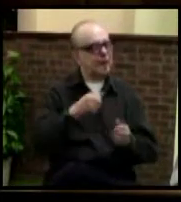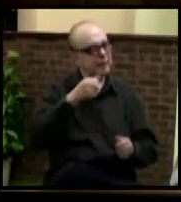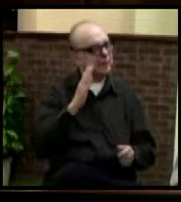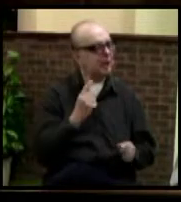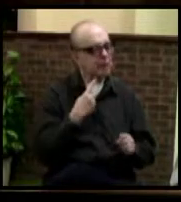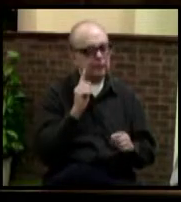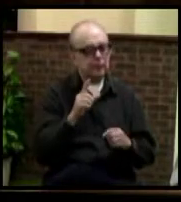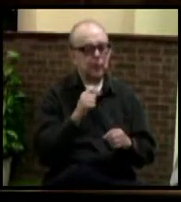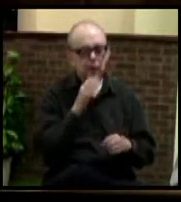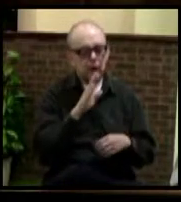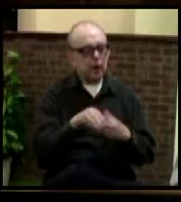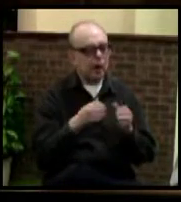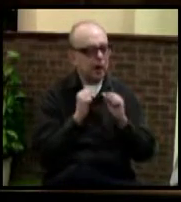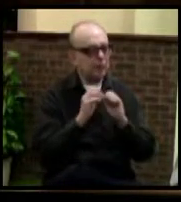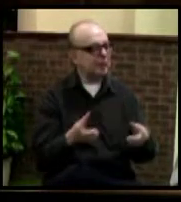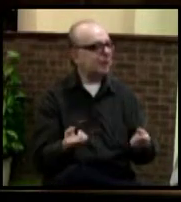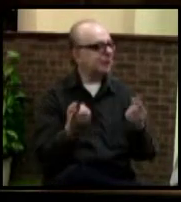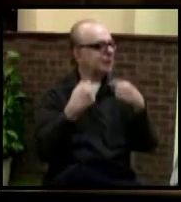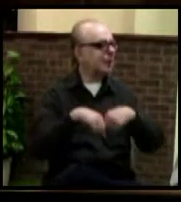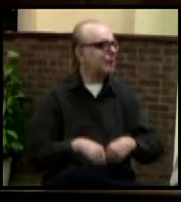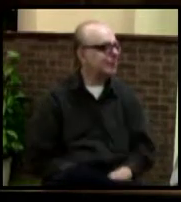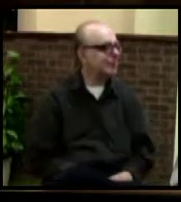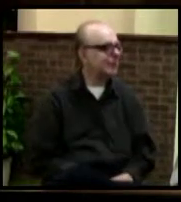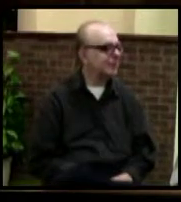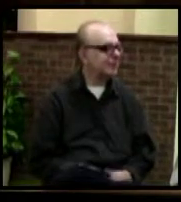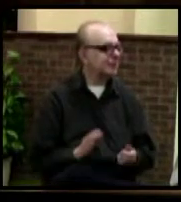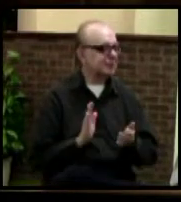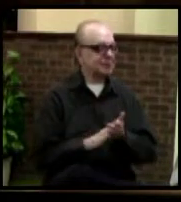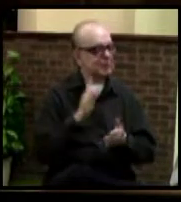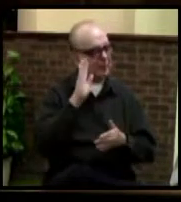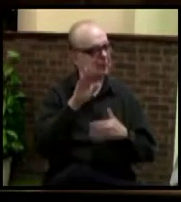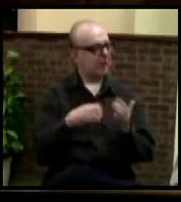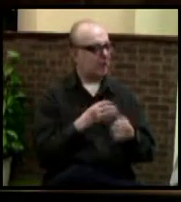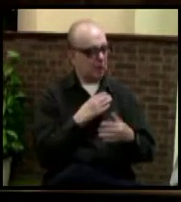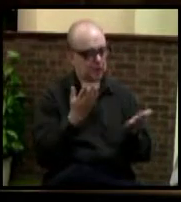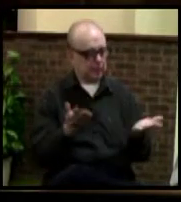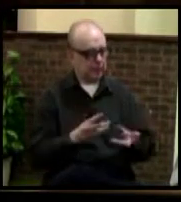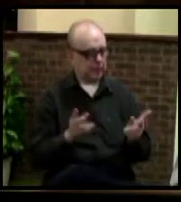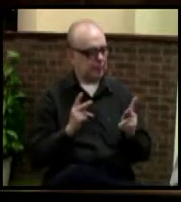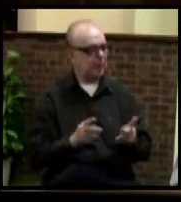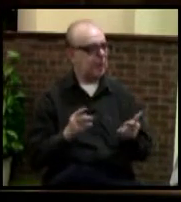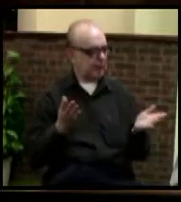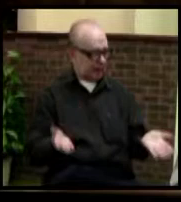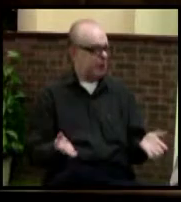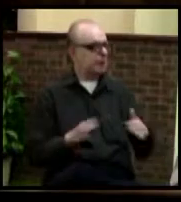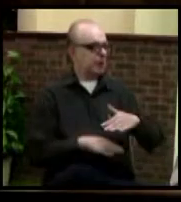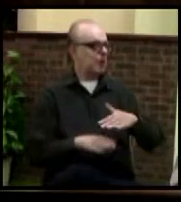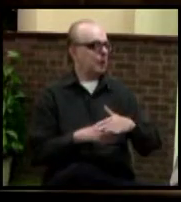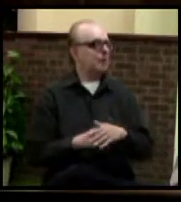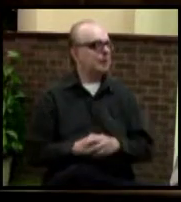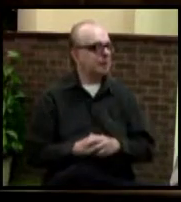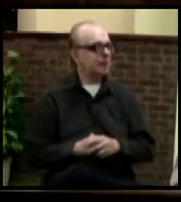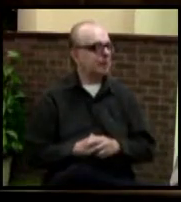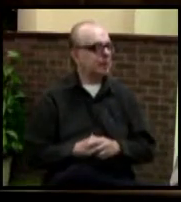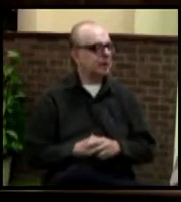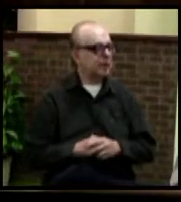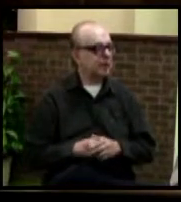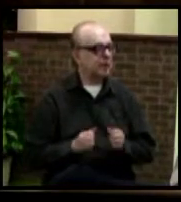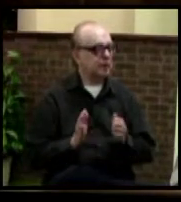Praise God, from whom all blessings flow. Praise him, all creatures here